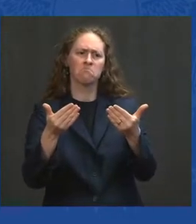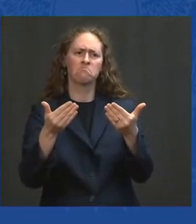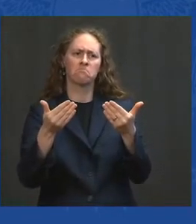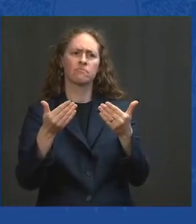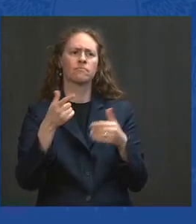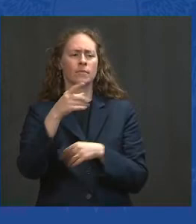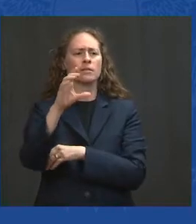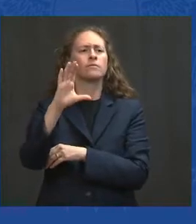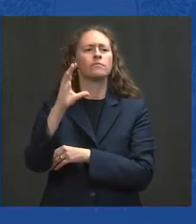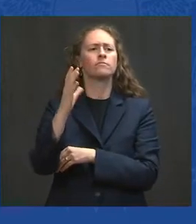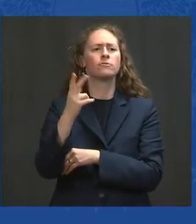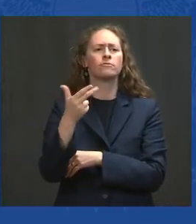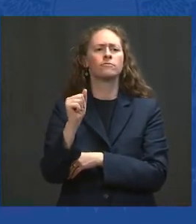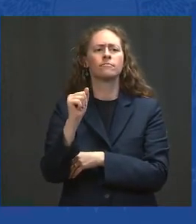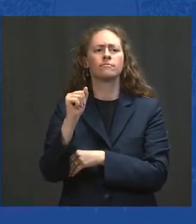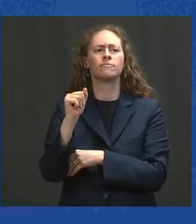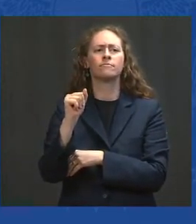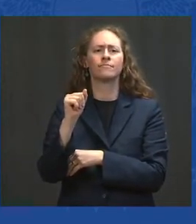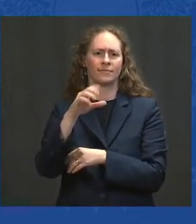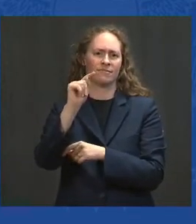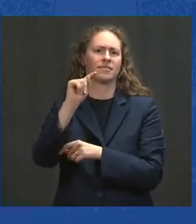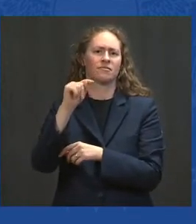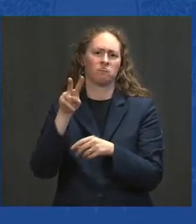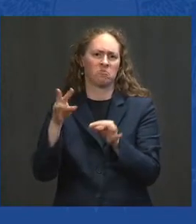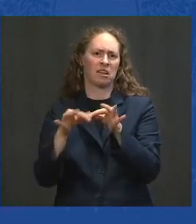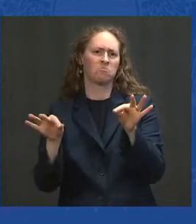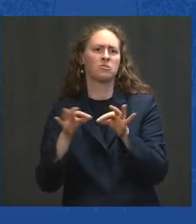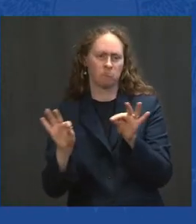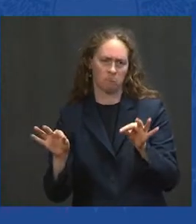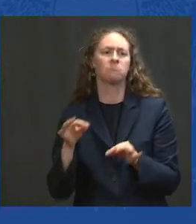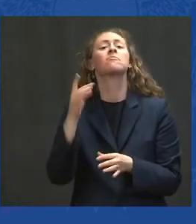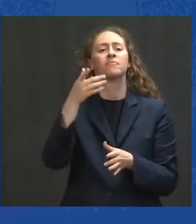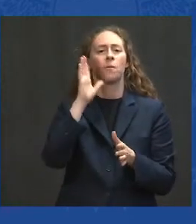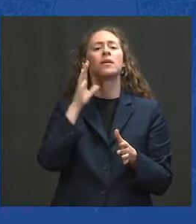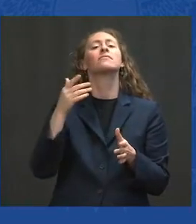childtaxcredit.gov. Let me say it again,